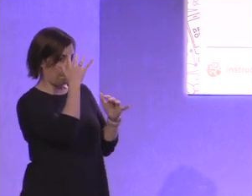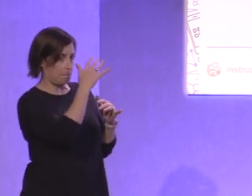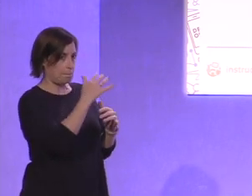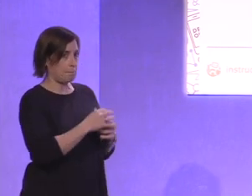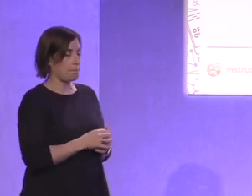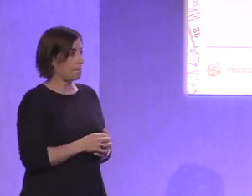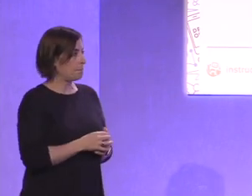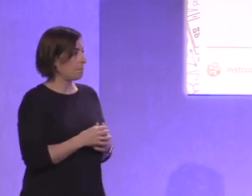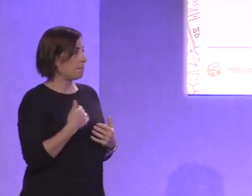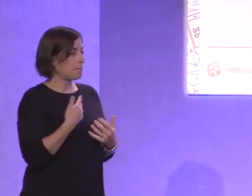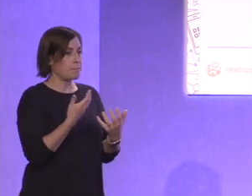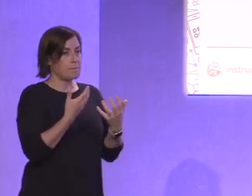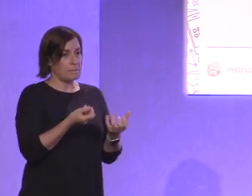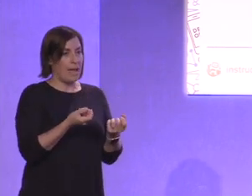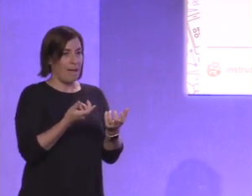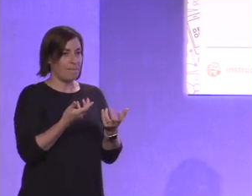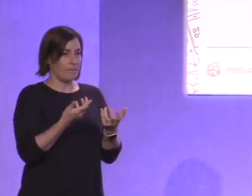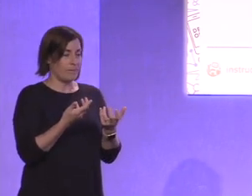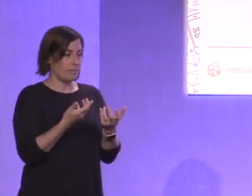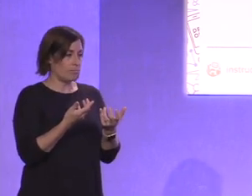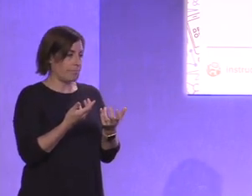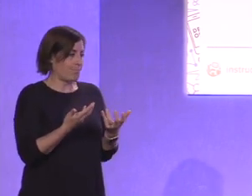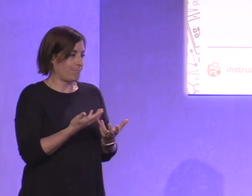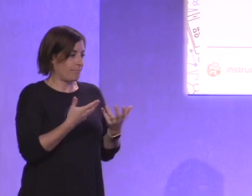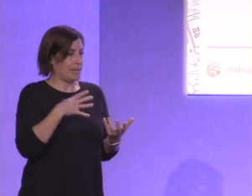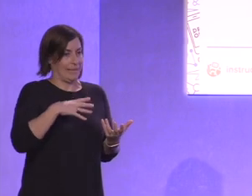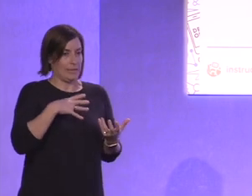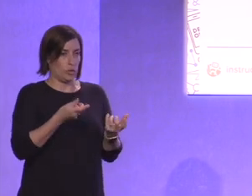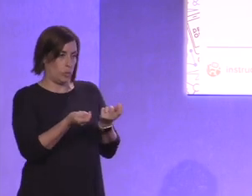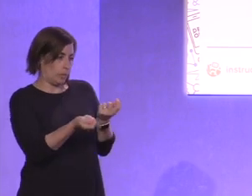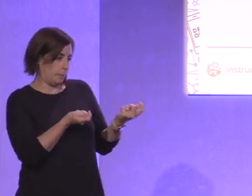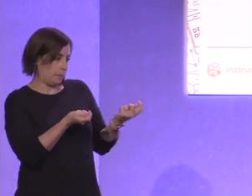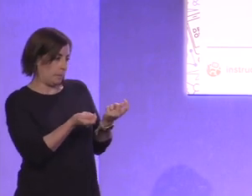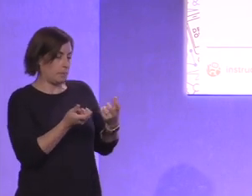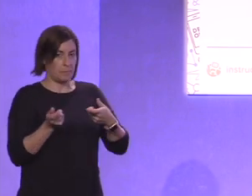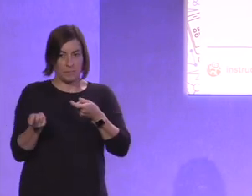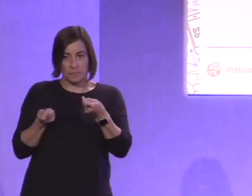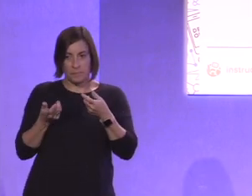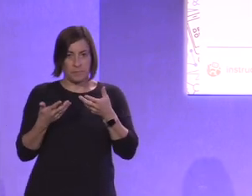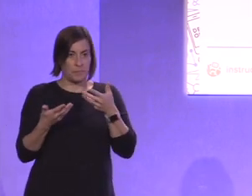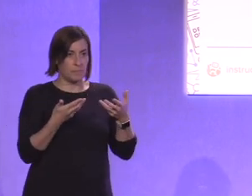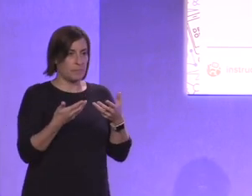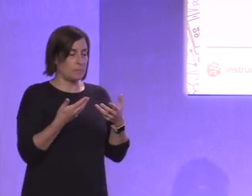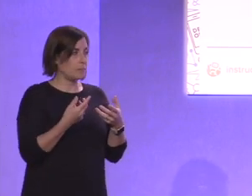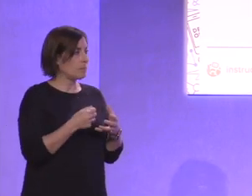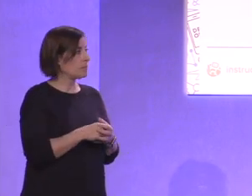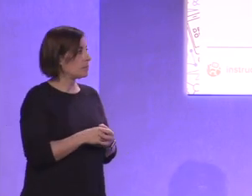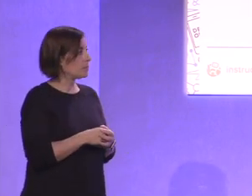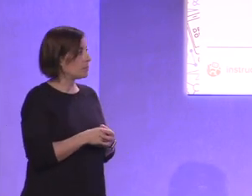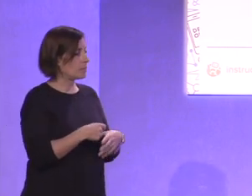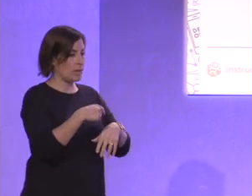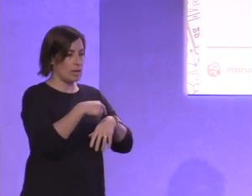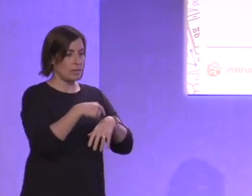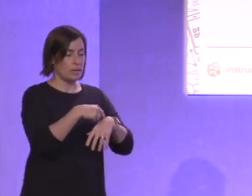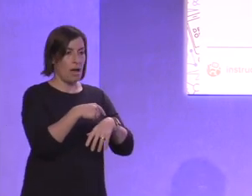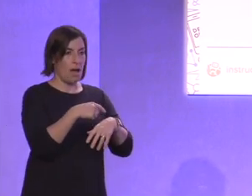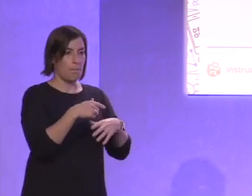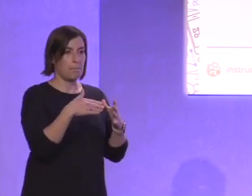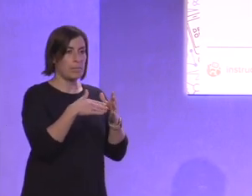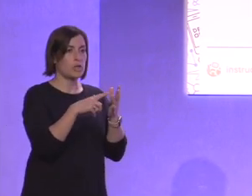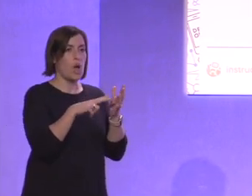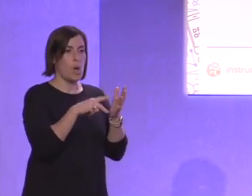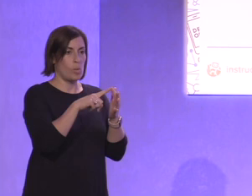some coordination obviously required, and it's helpful when we don't have a 2-hour overlap because of time zones. So this is us